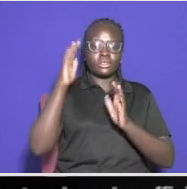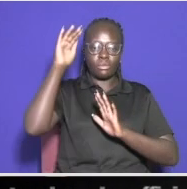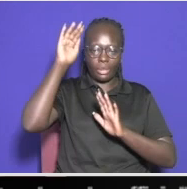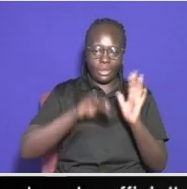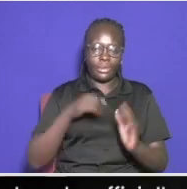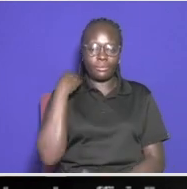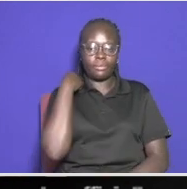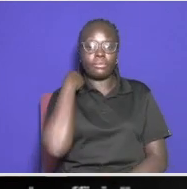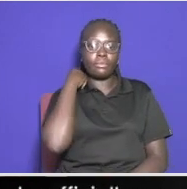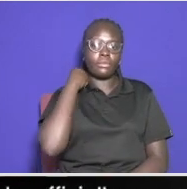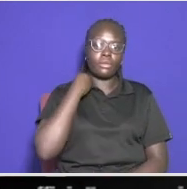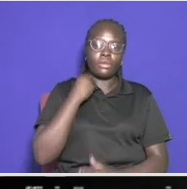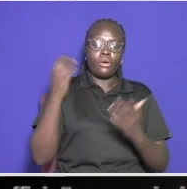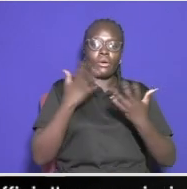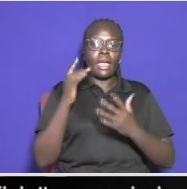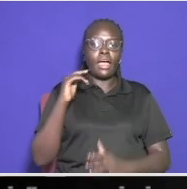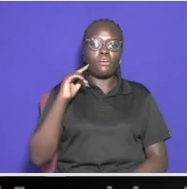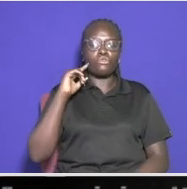then where our shop was,